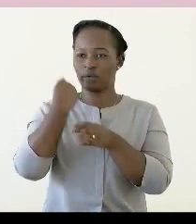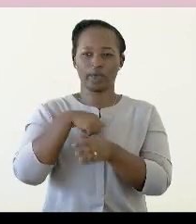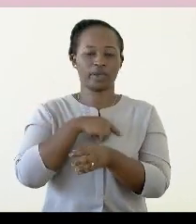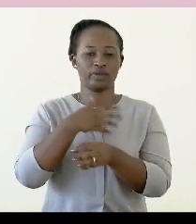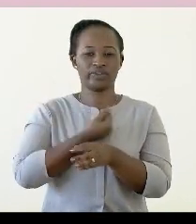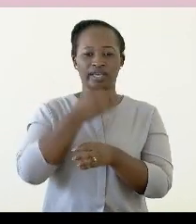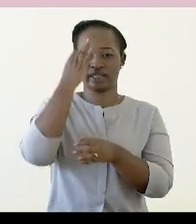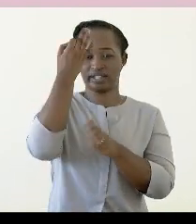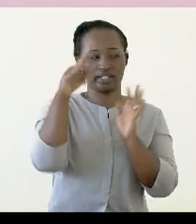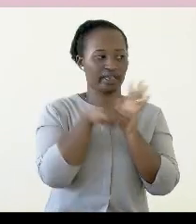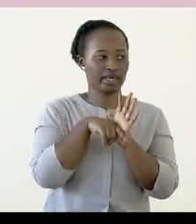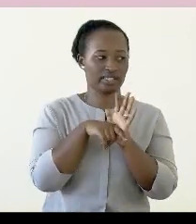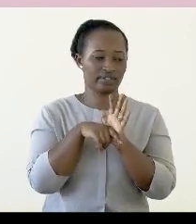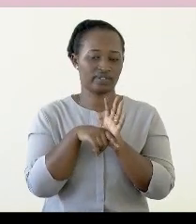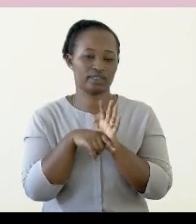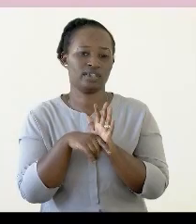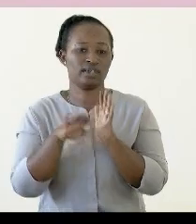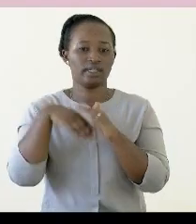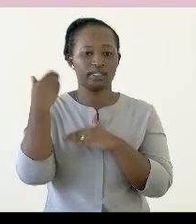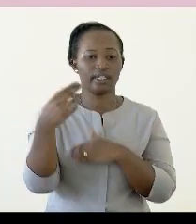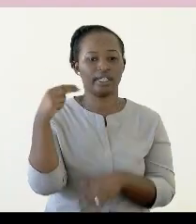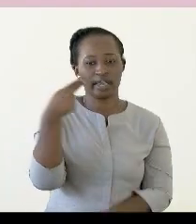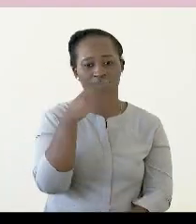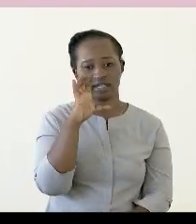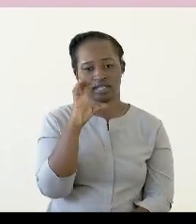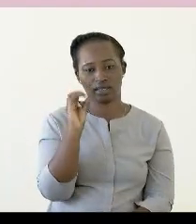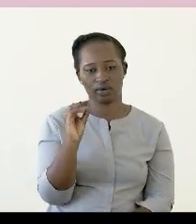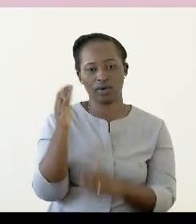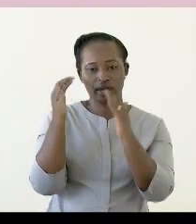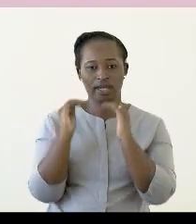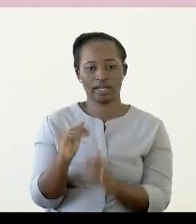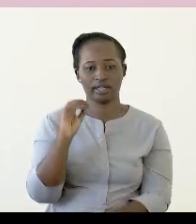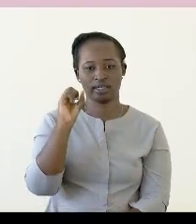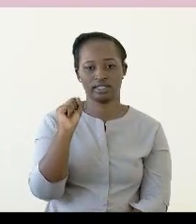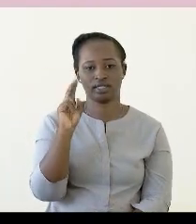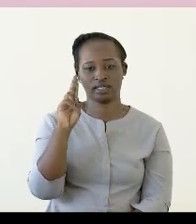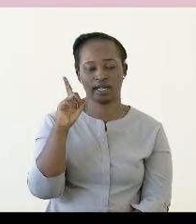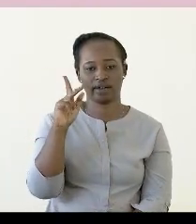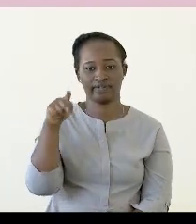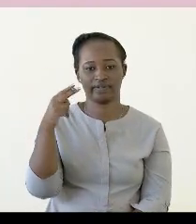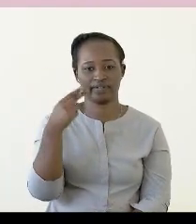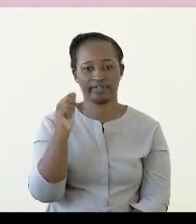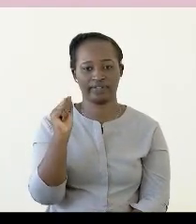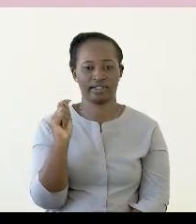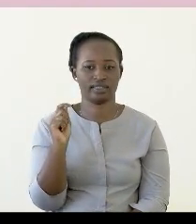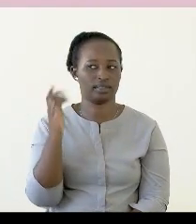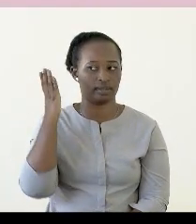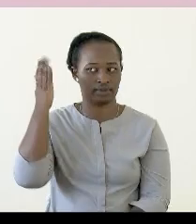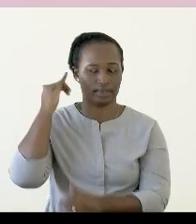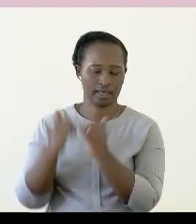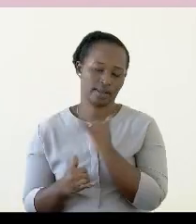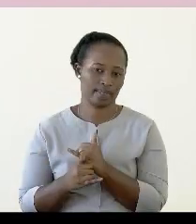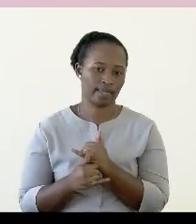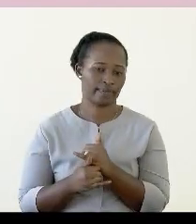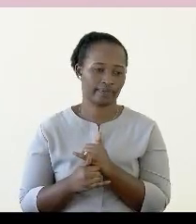The hydrogen carbonate is this one, and the sulfate is this one, the last one, which is the sulfate. Now,